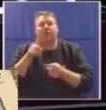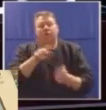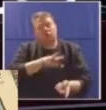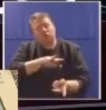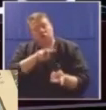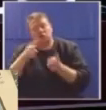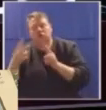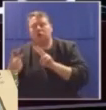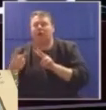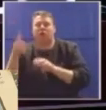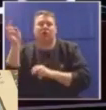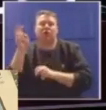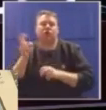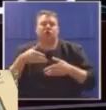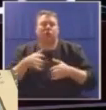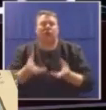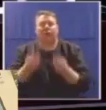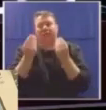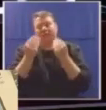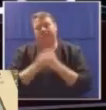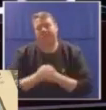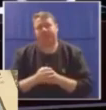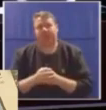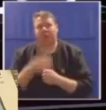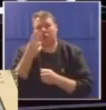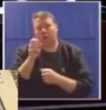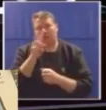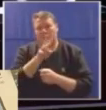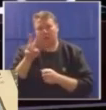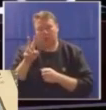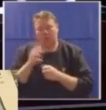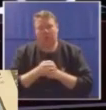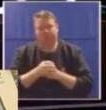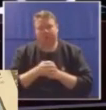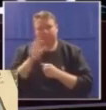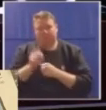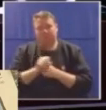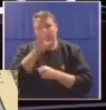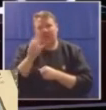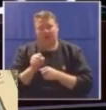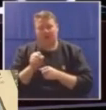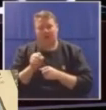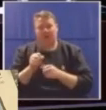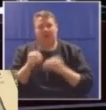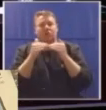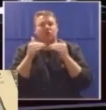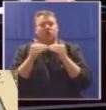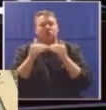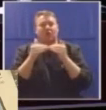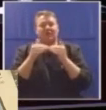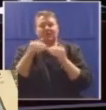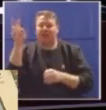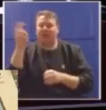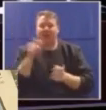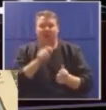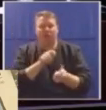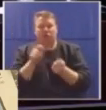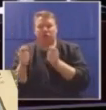In 2022, South Africa formulated the Just Energy Transition Investment Plan,